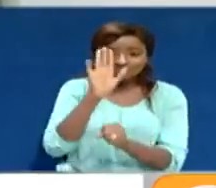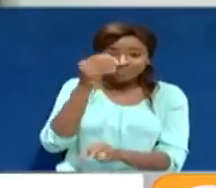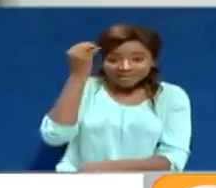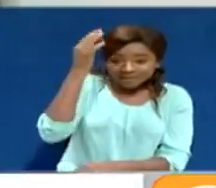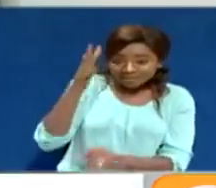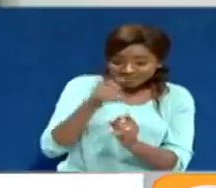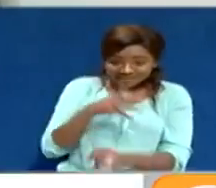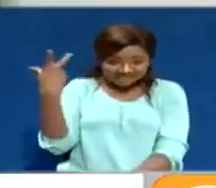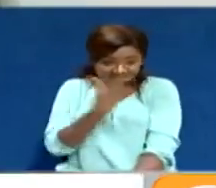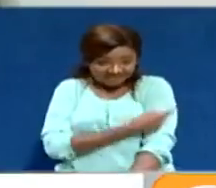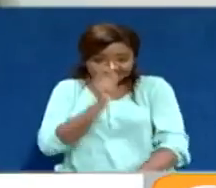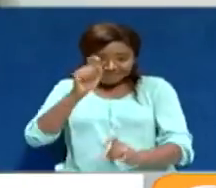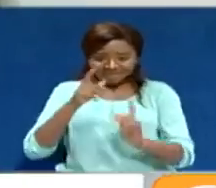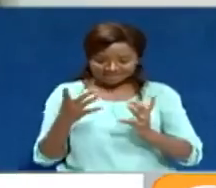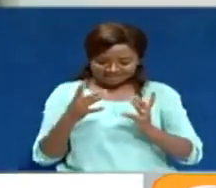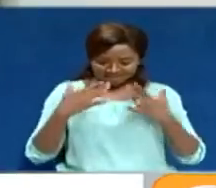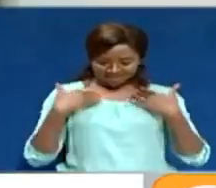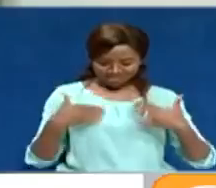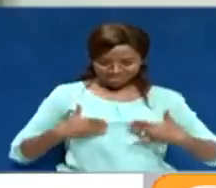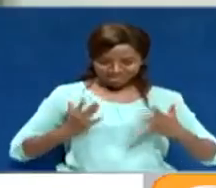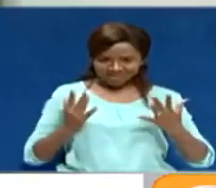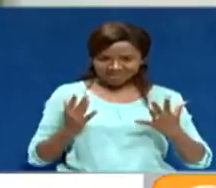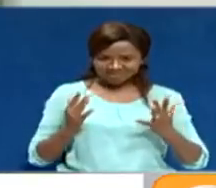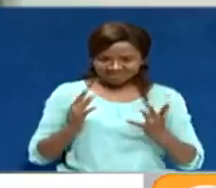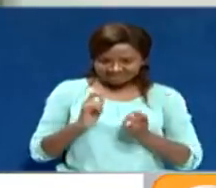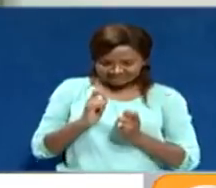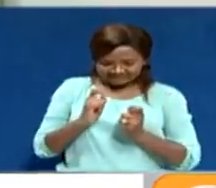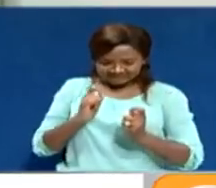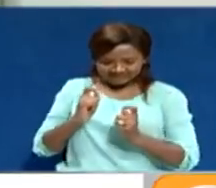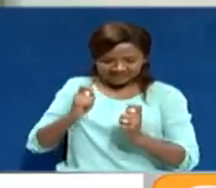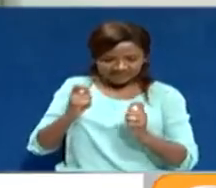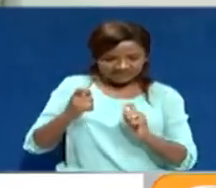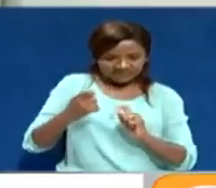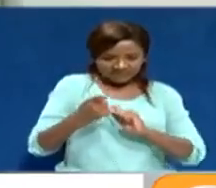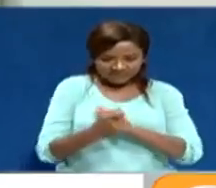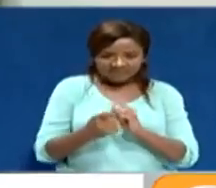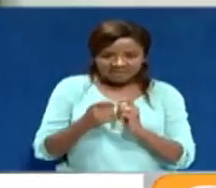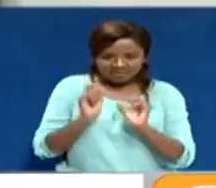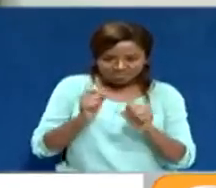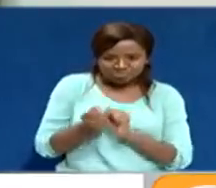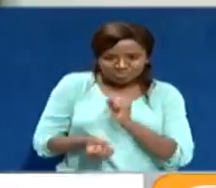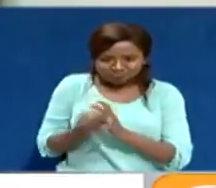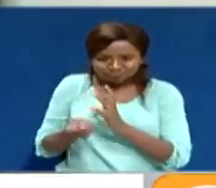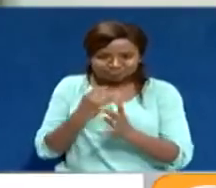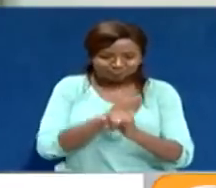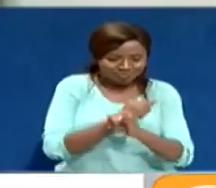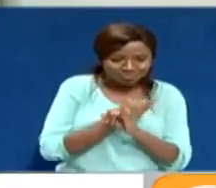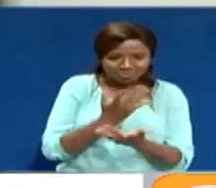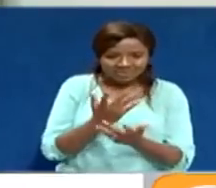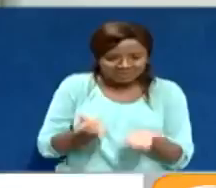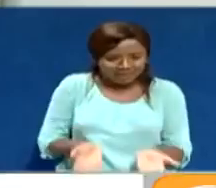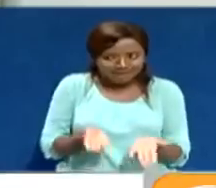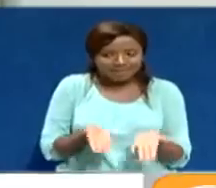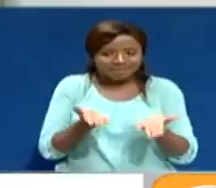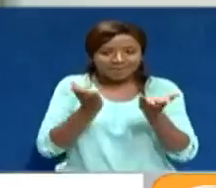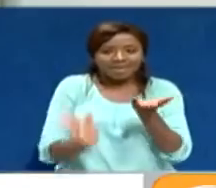the vaccine is supposed to have your body to produce antibodies that are going to